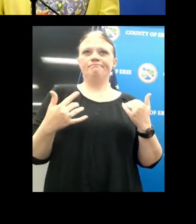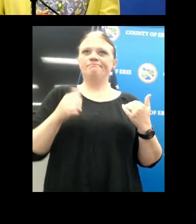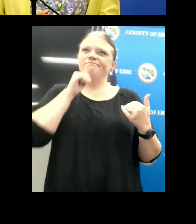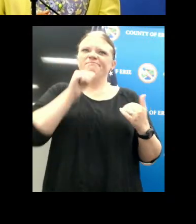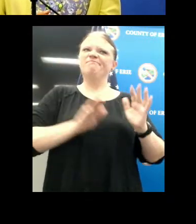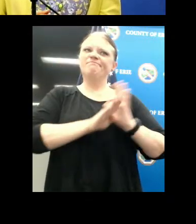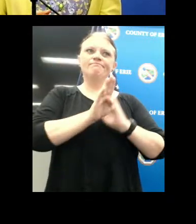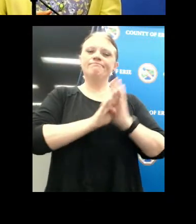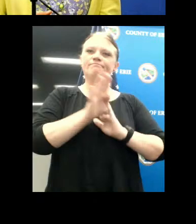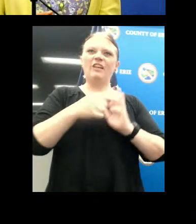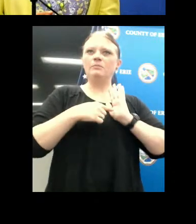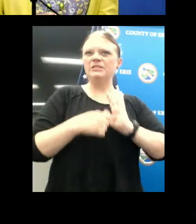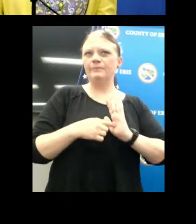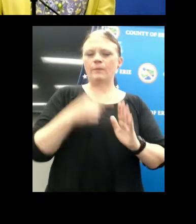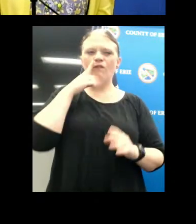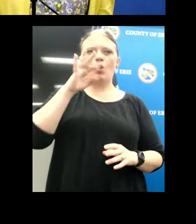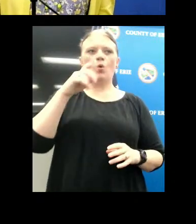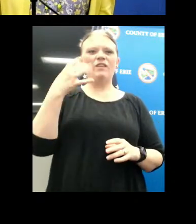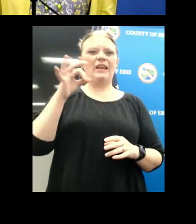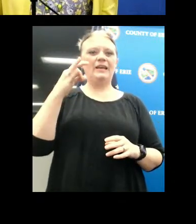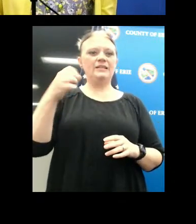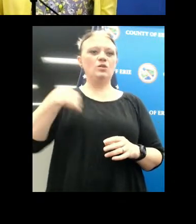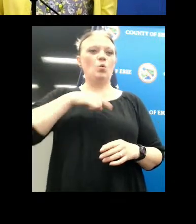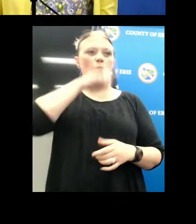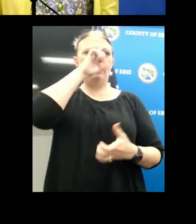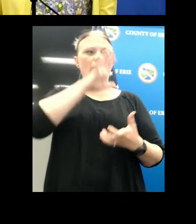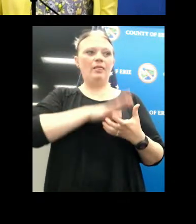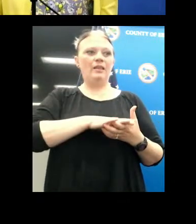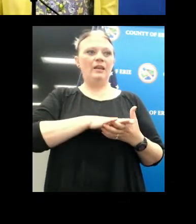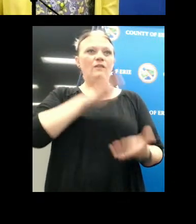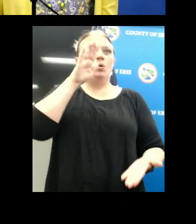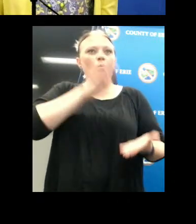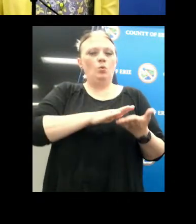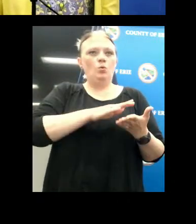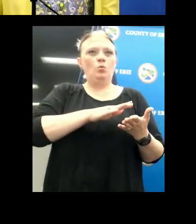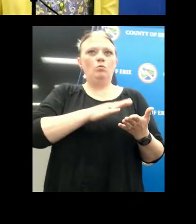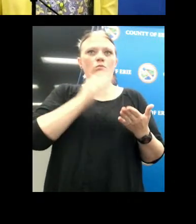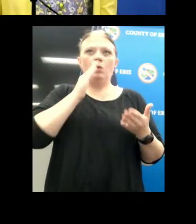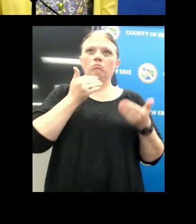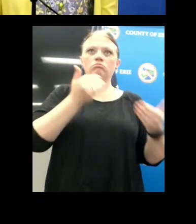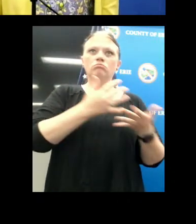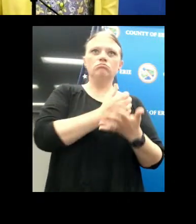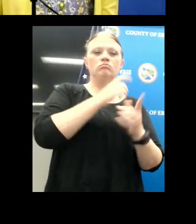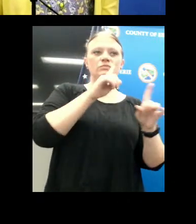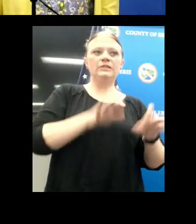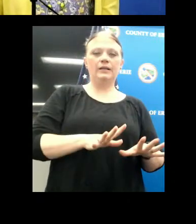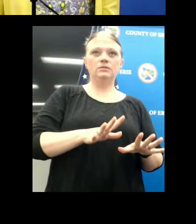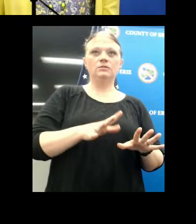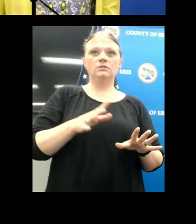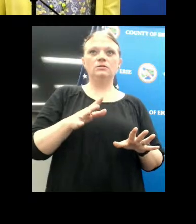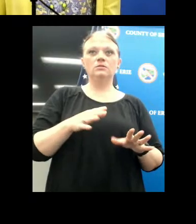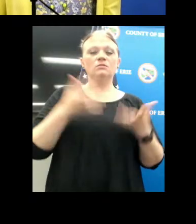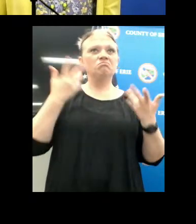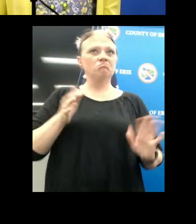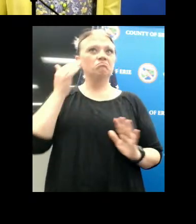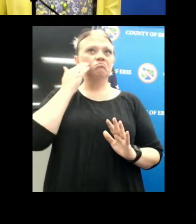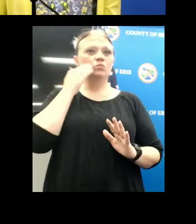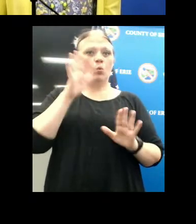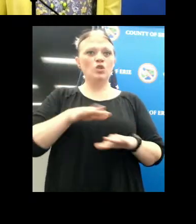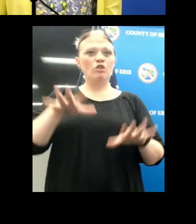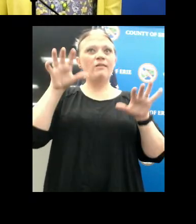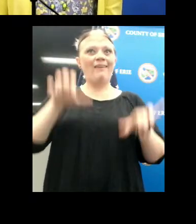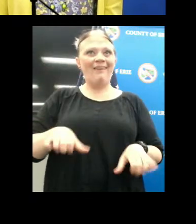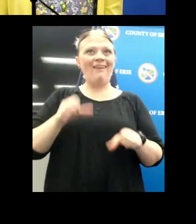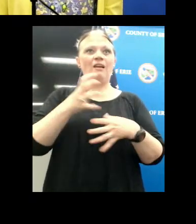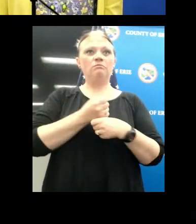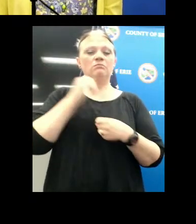for COVID-19, and so we believe a lower number are tested. However, we do know that children can be infected with COVID-19, and